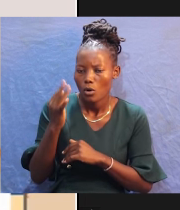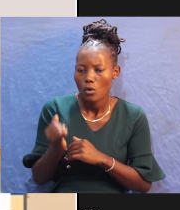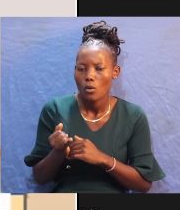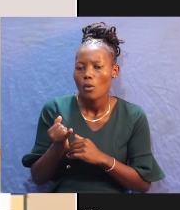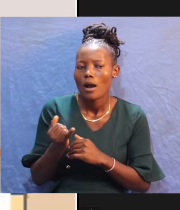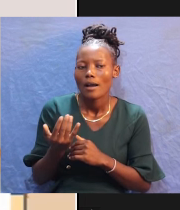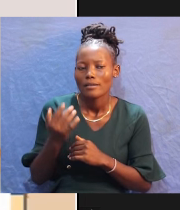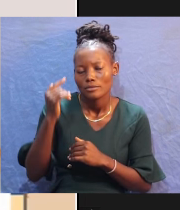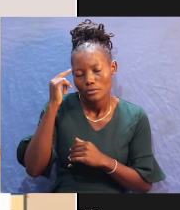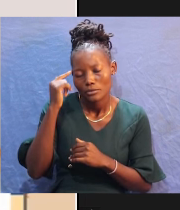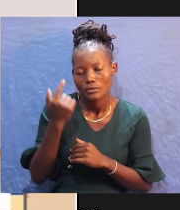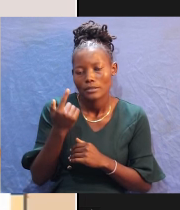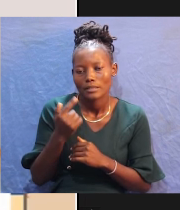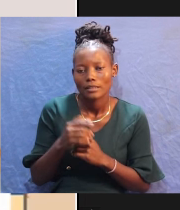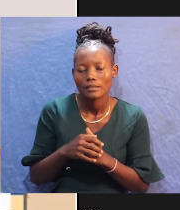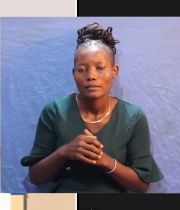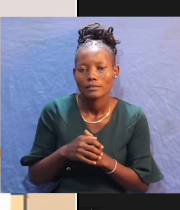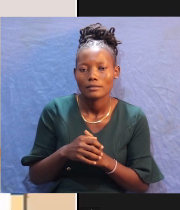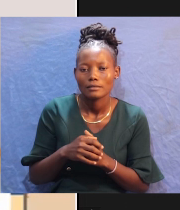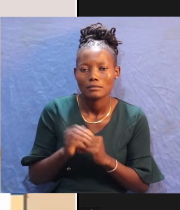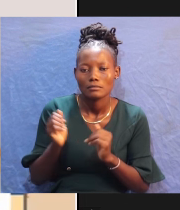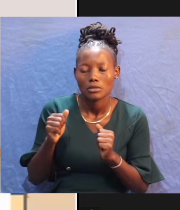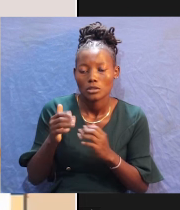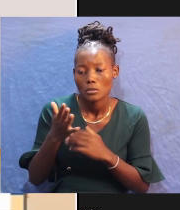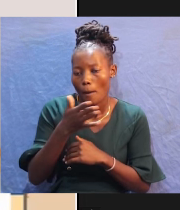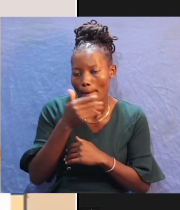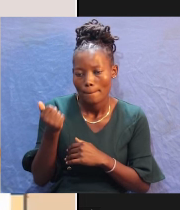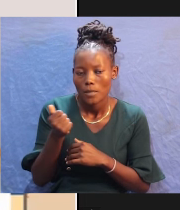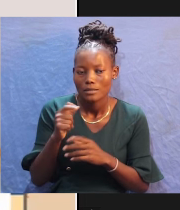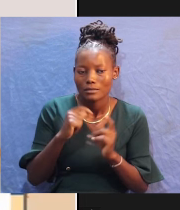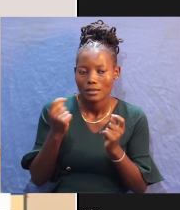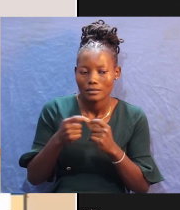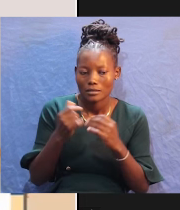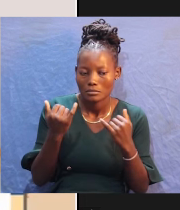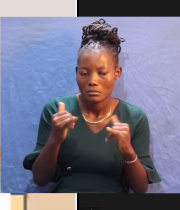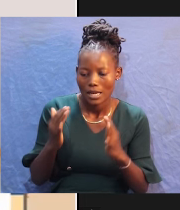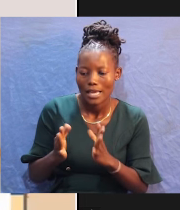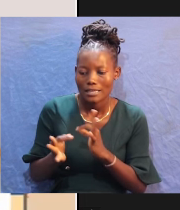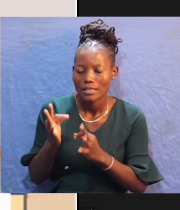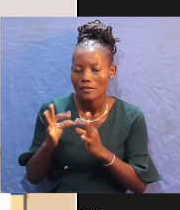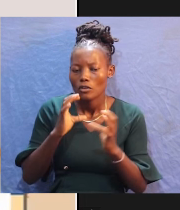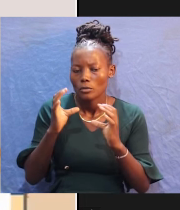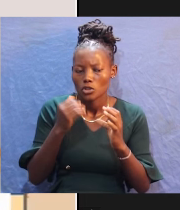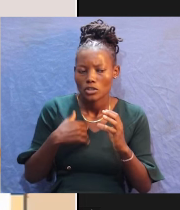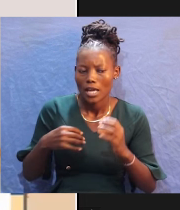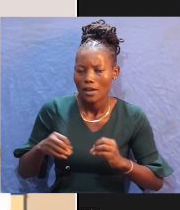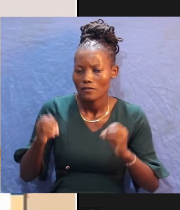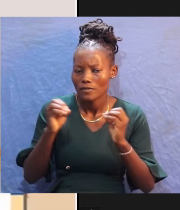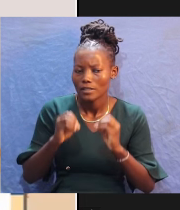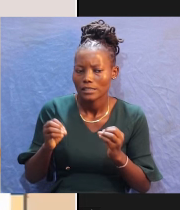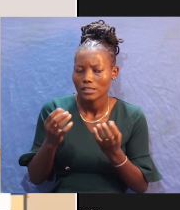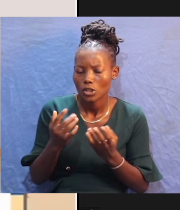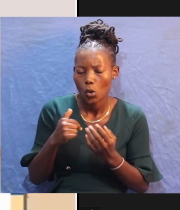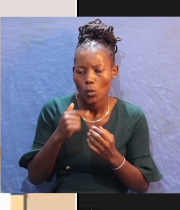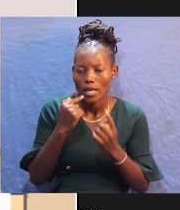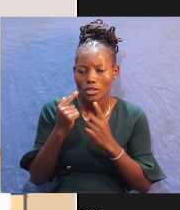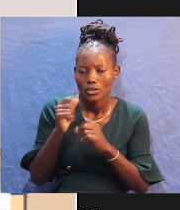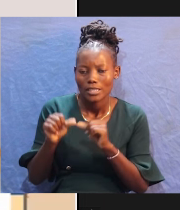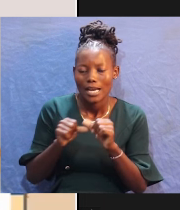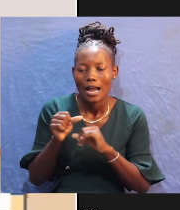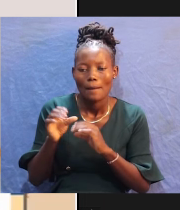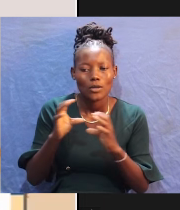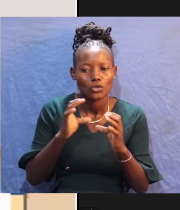And this is the most important part of sport for development. So whatever you do in a training session, at the end of the training session, you